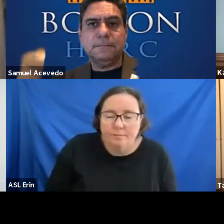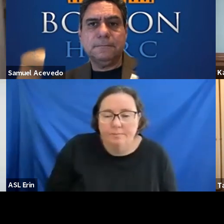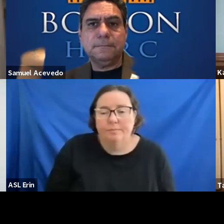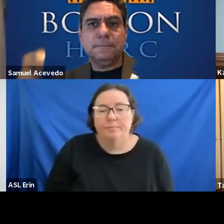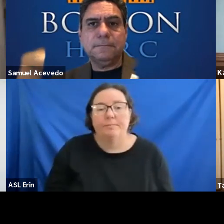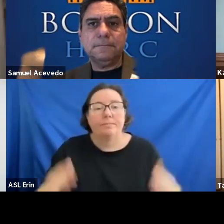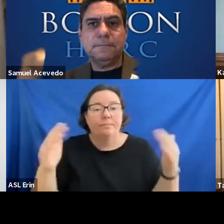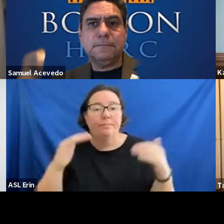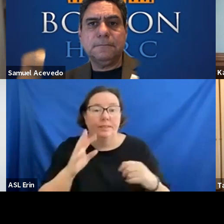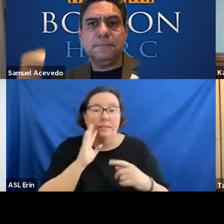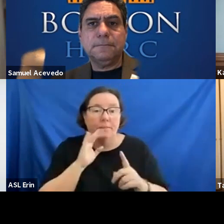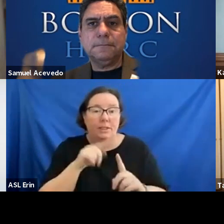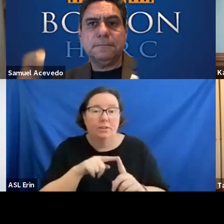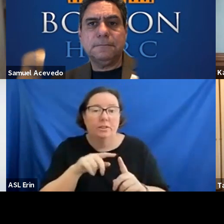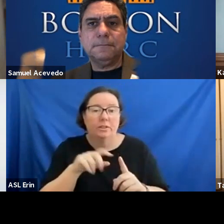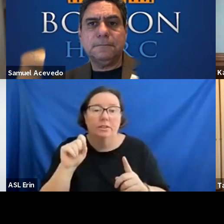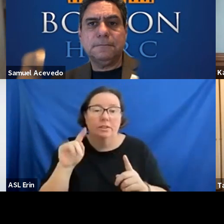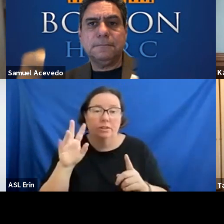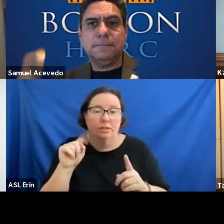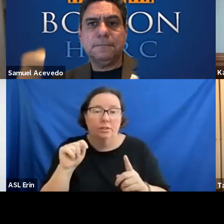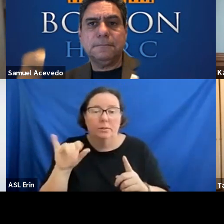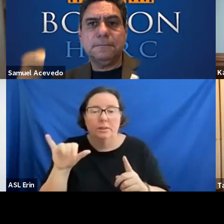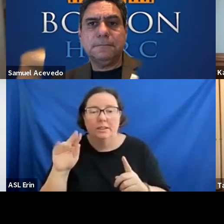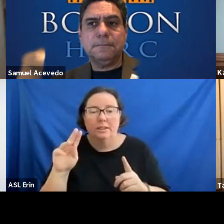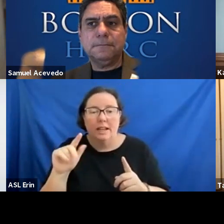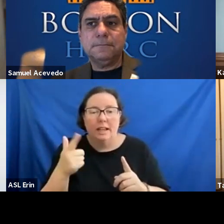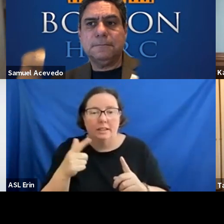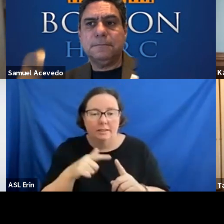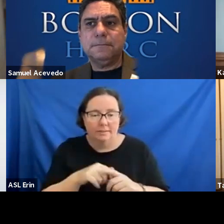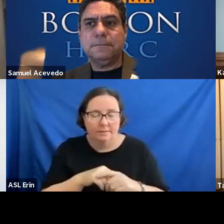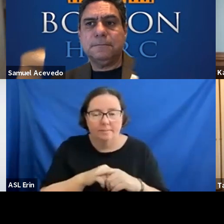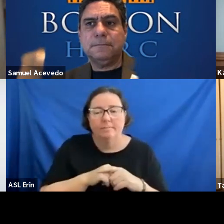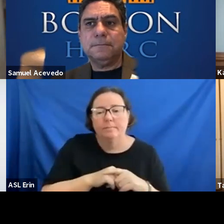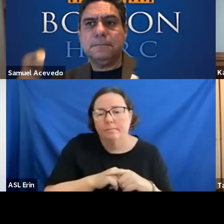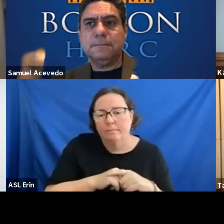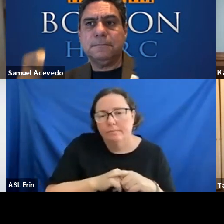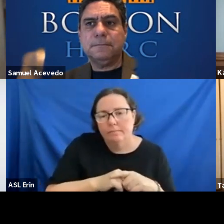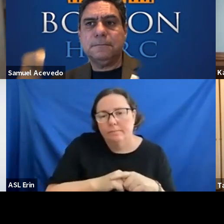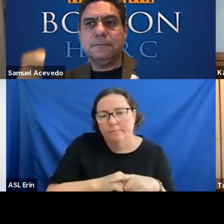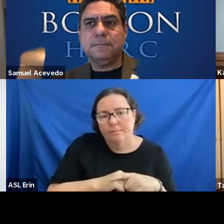Next speaker is Stuart Yang. Please raise your hand.